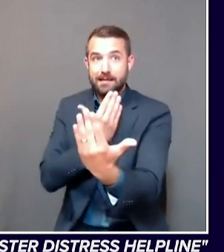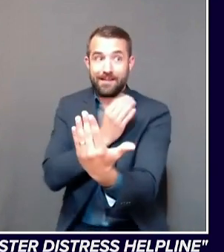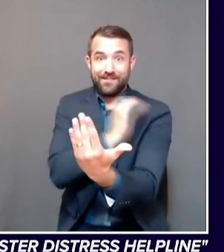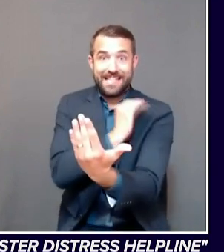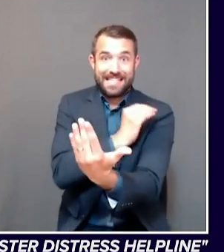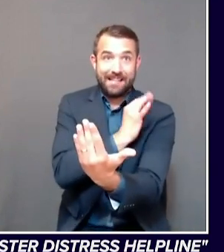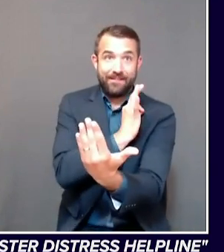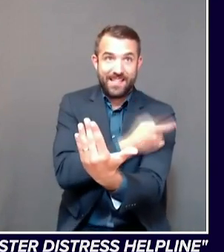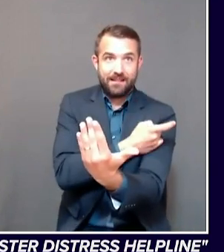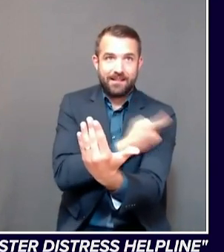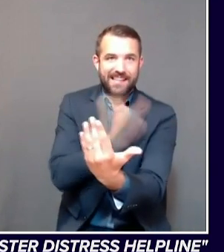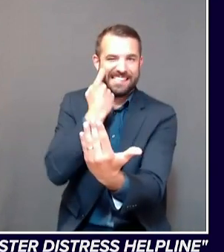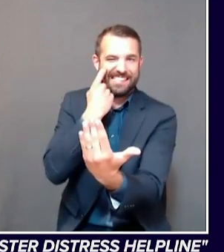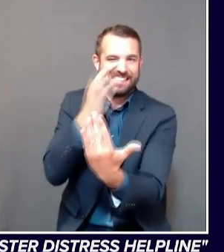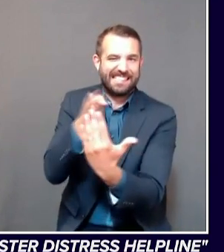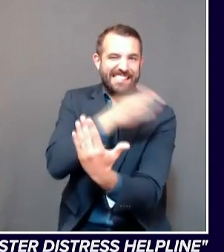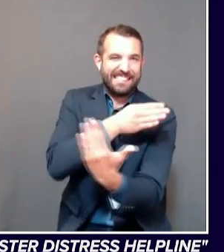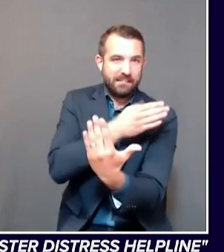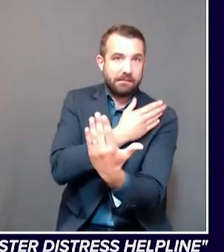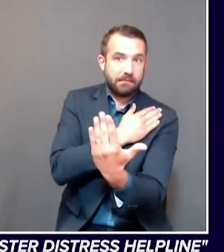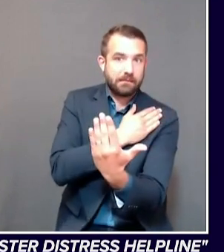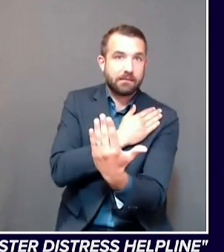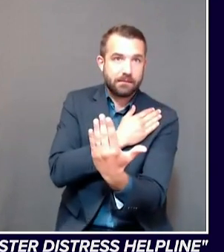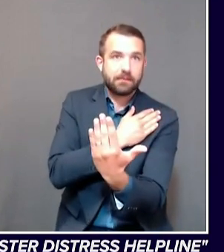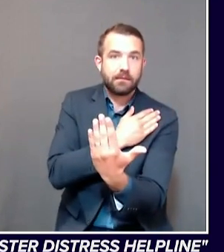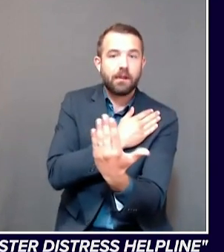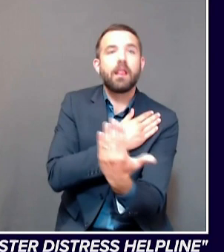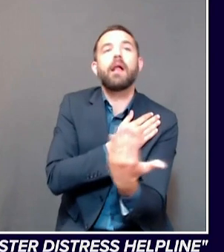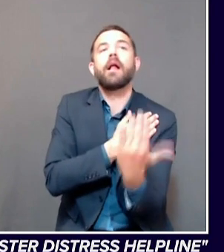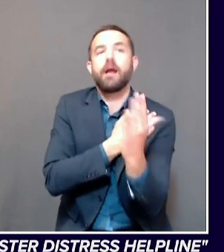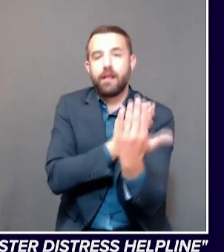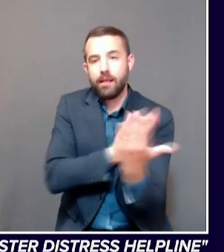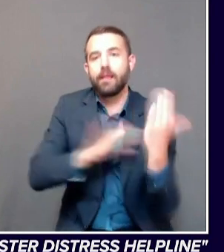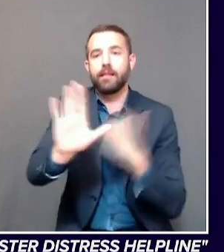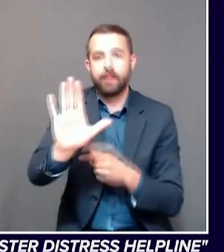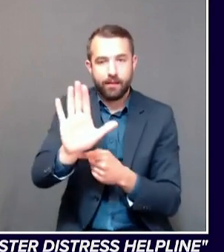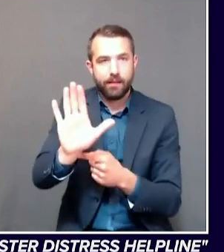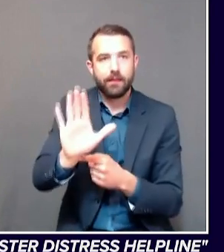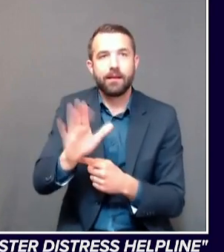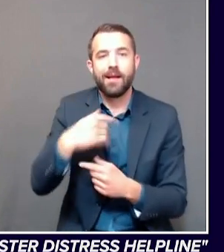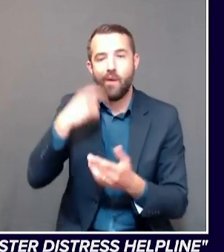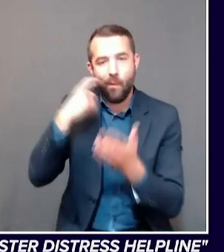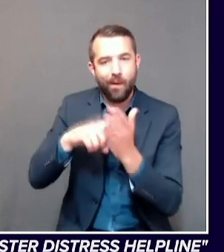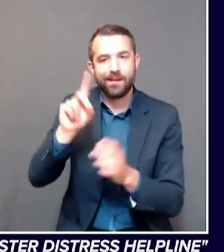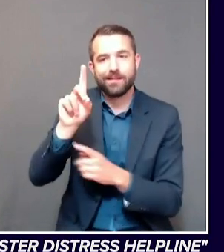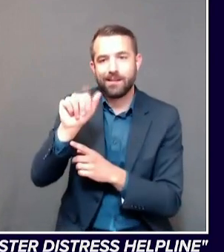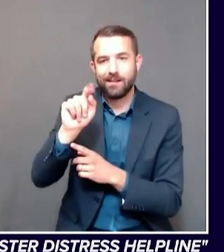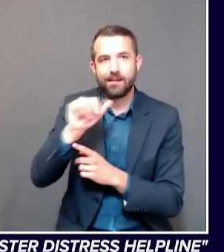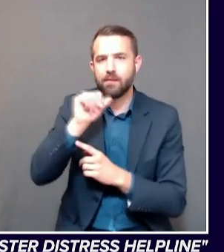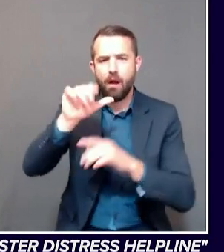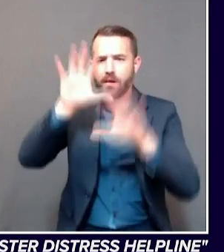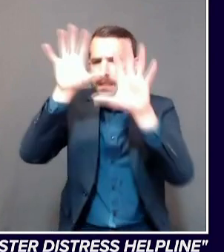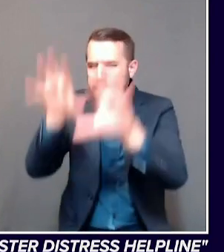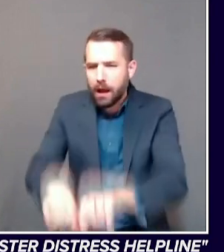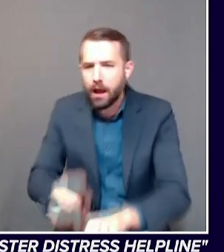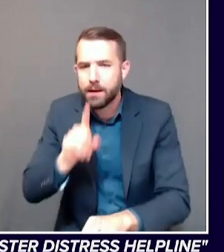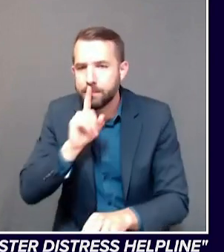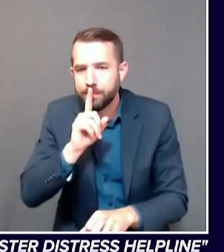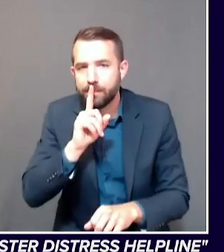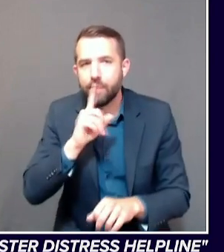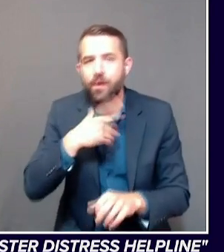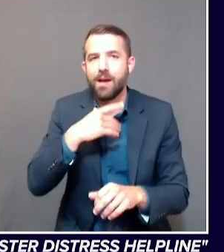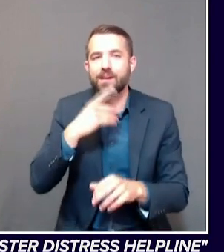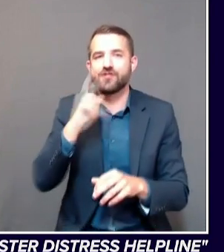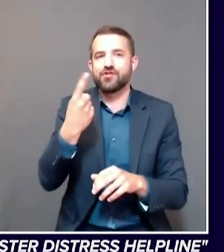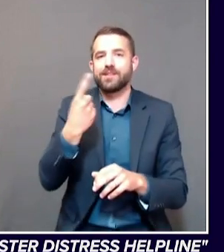existed. So that's why the dates shift from time to time. Rather than taking down the entire thing, we just revert to the last update.